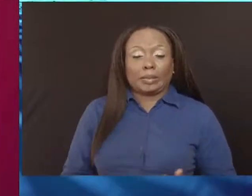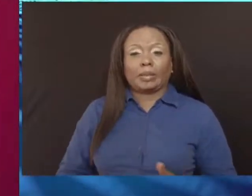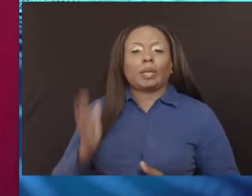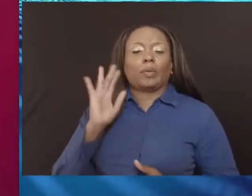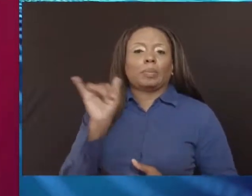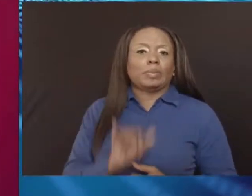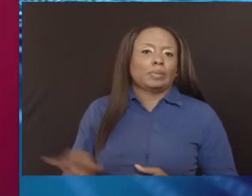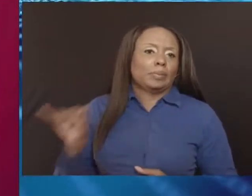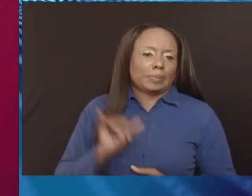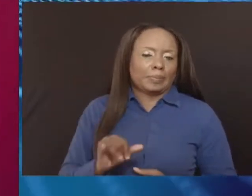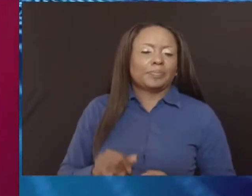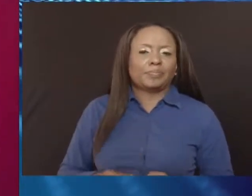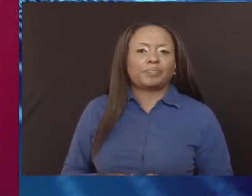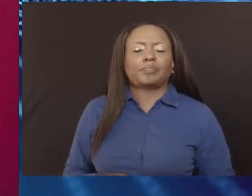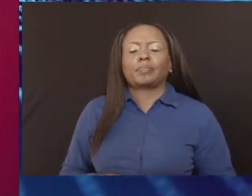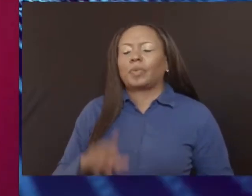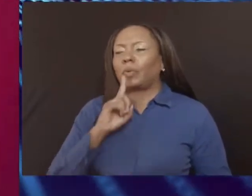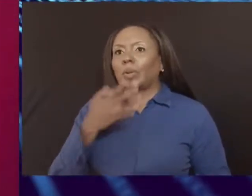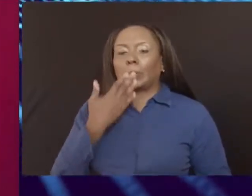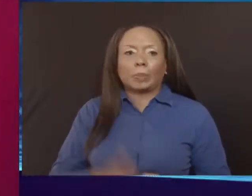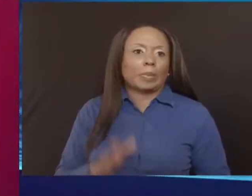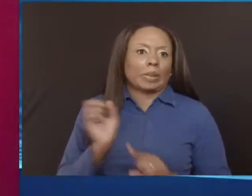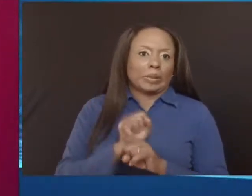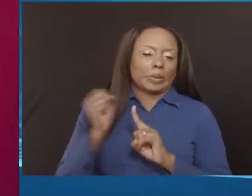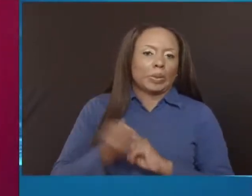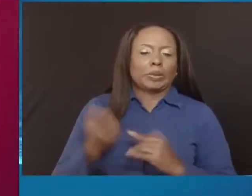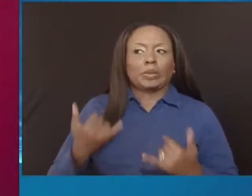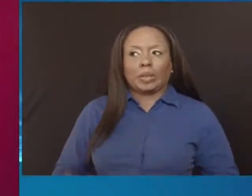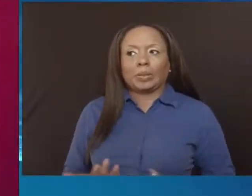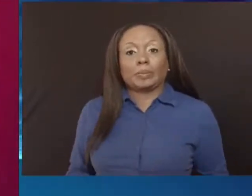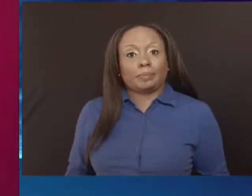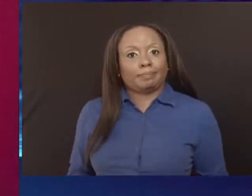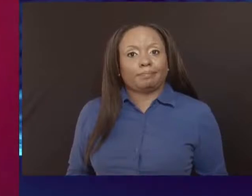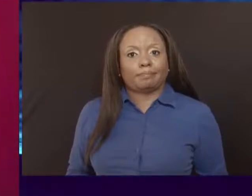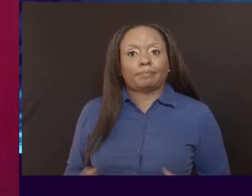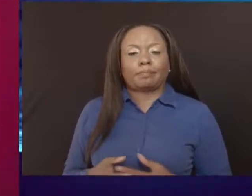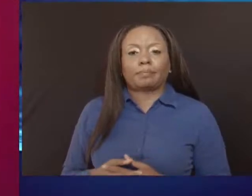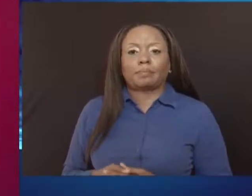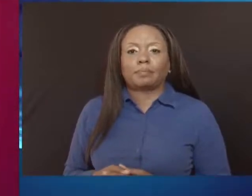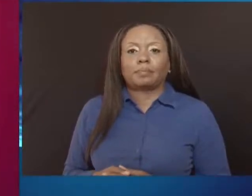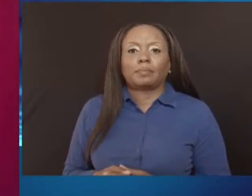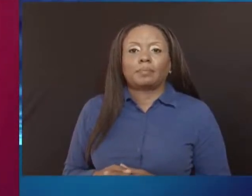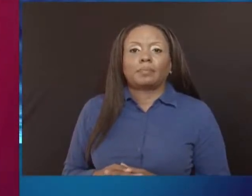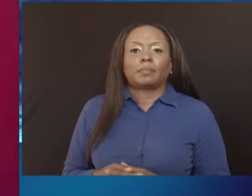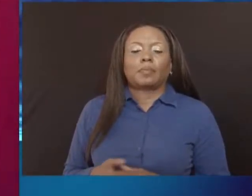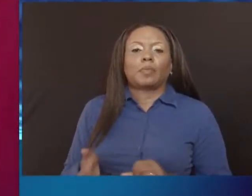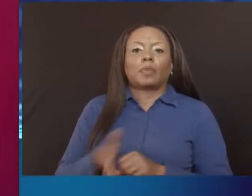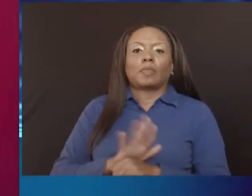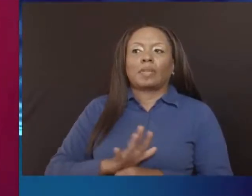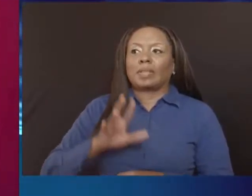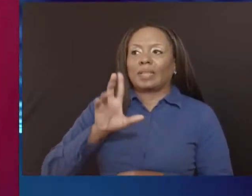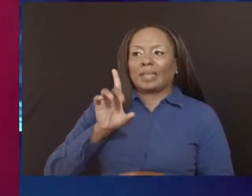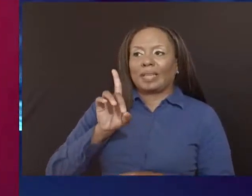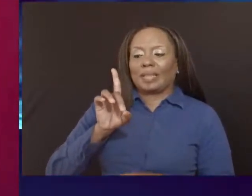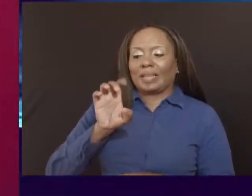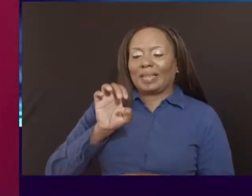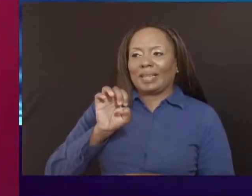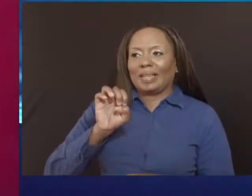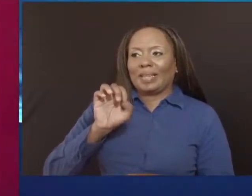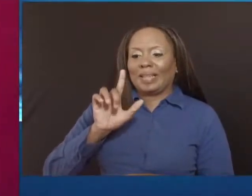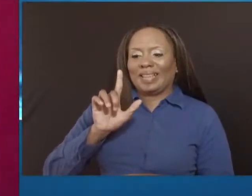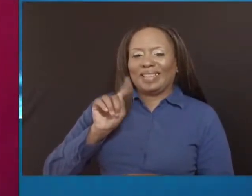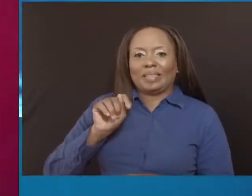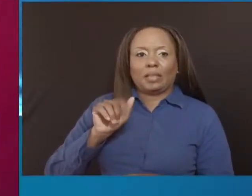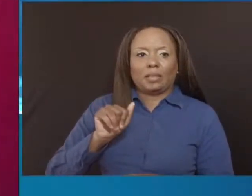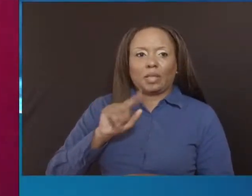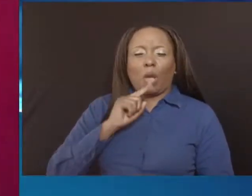to be the same. So we have a dire situation on our hands, folks. The Delta variant of COVID is